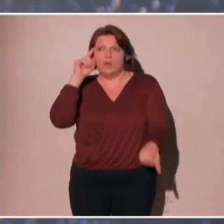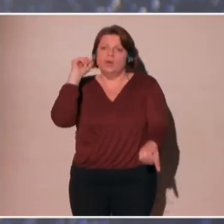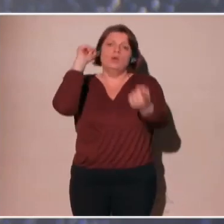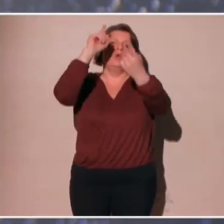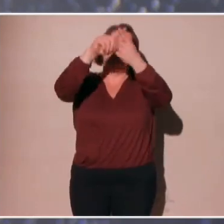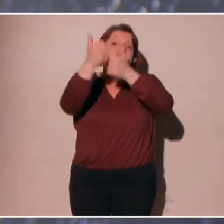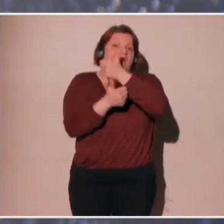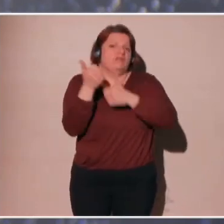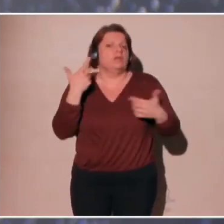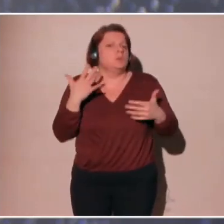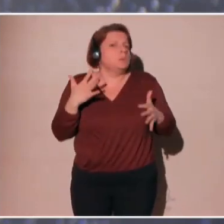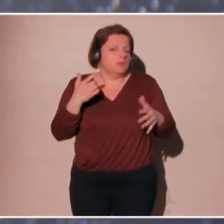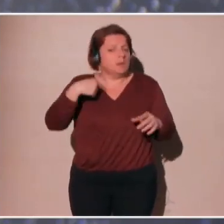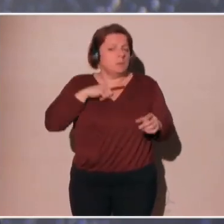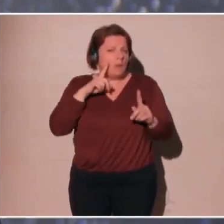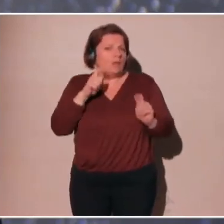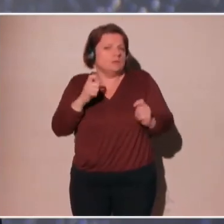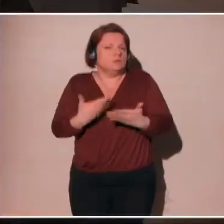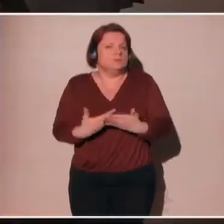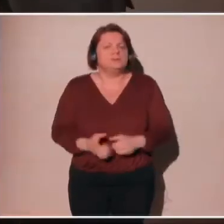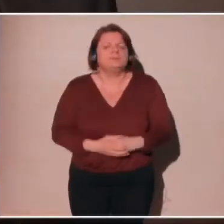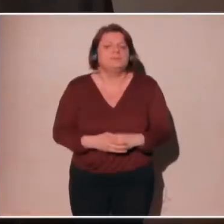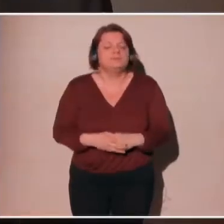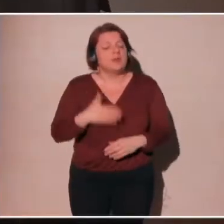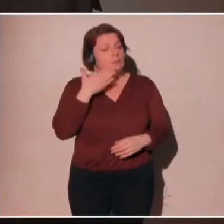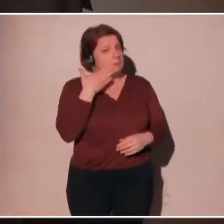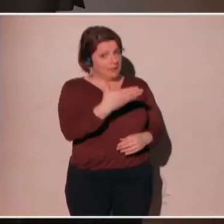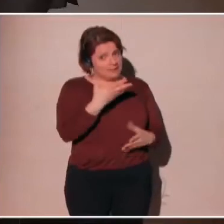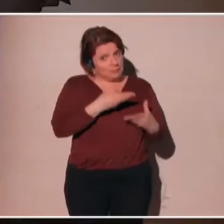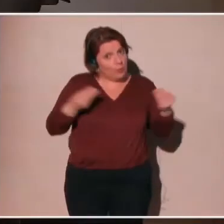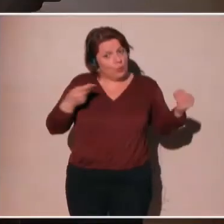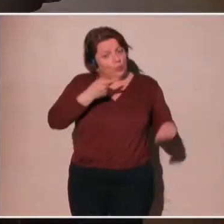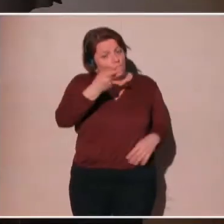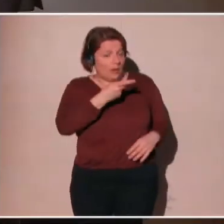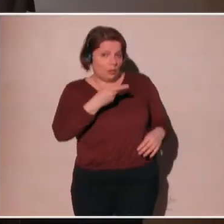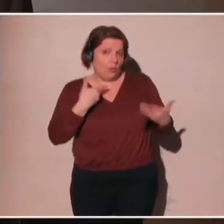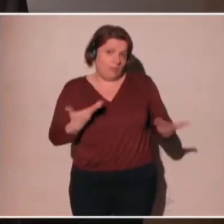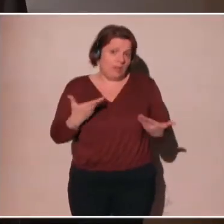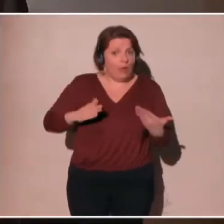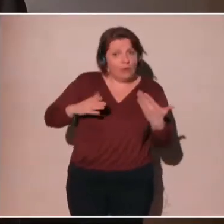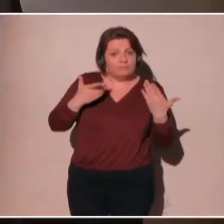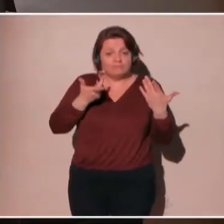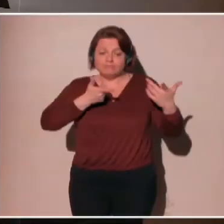French society and European society. That's a real challenge that we're following very closely. Well, thank you